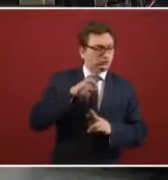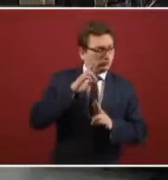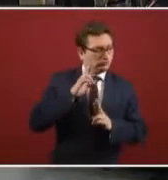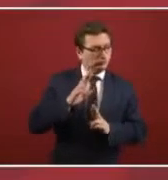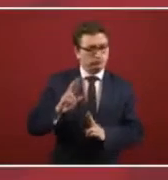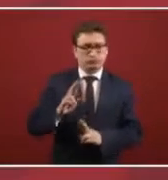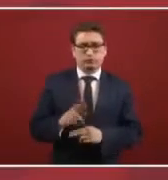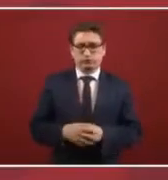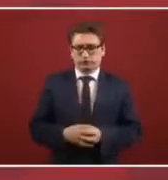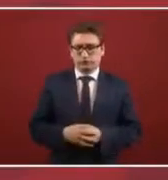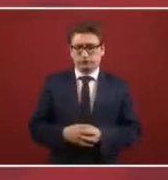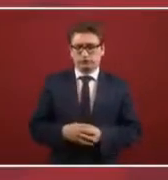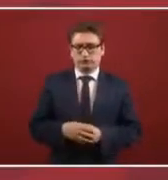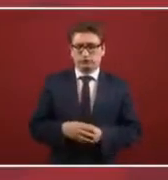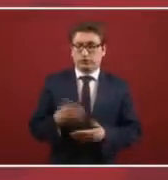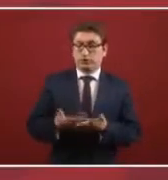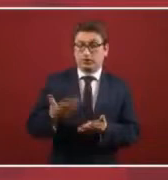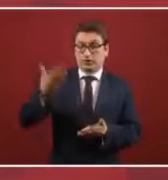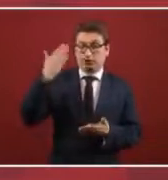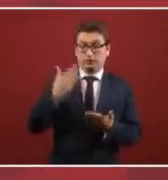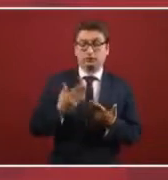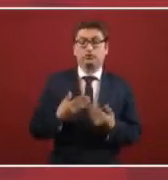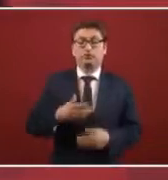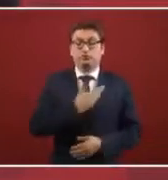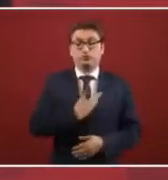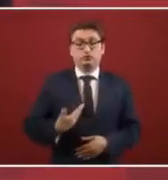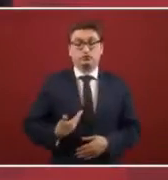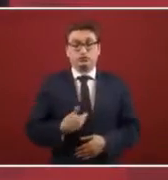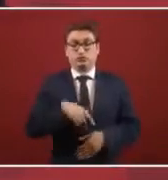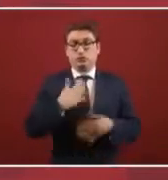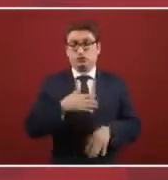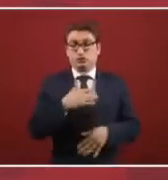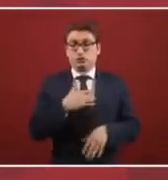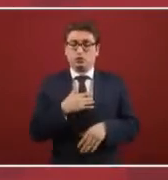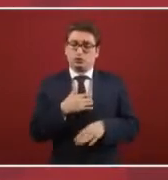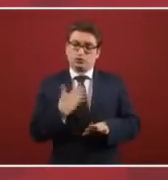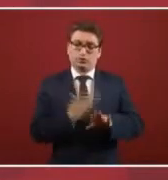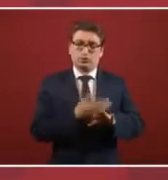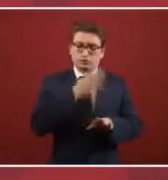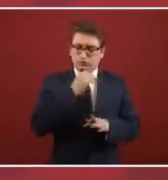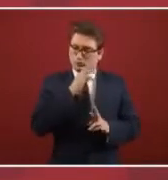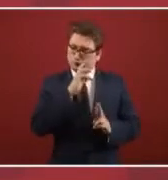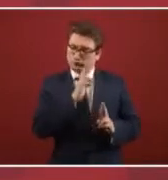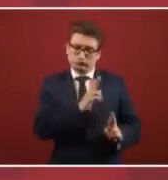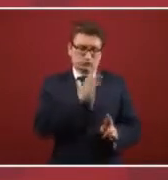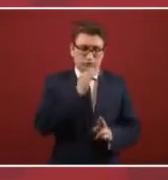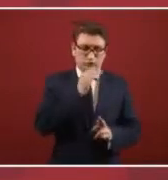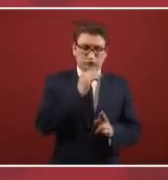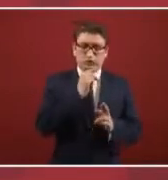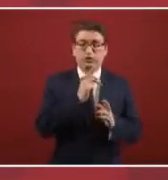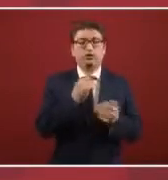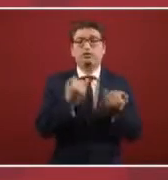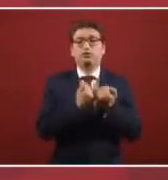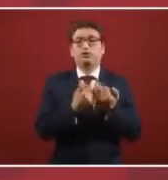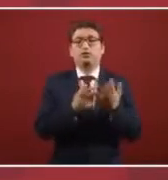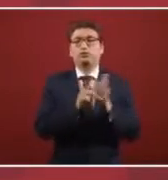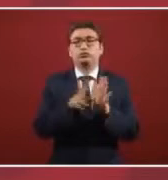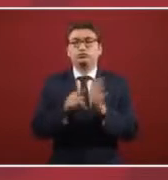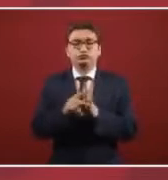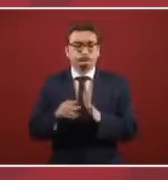before you can touch the president, pero también no se podía tocar a los medios. but also you couldn't touch the media. Now,